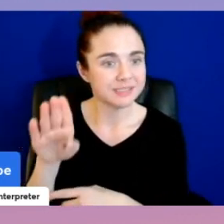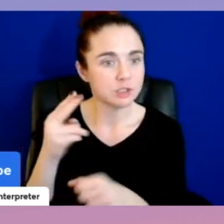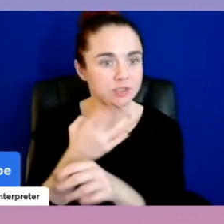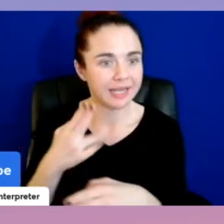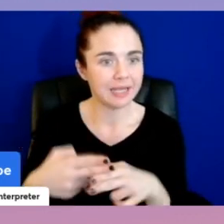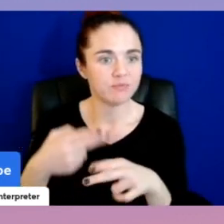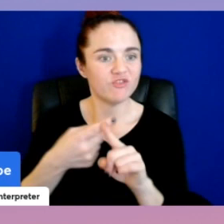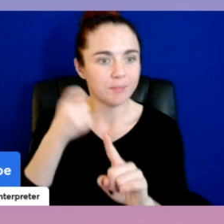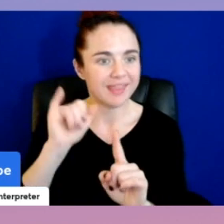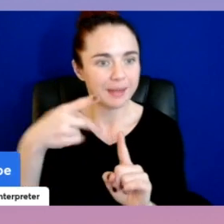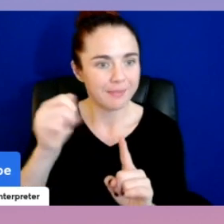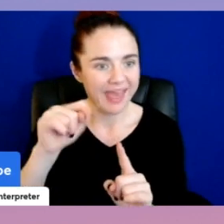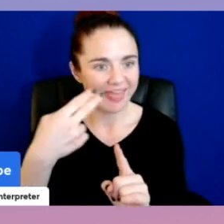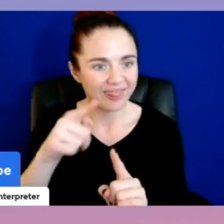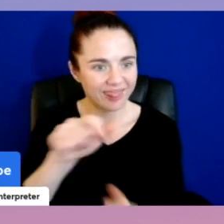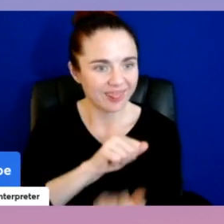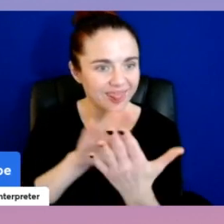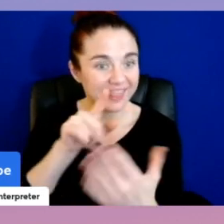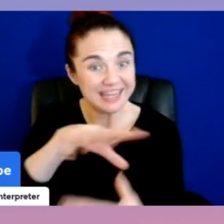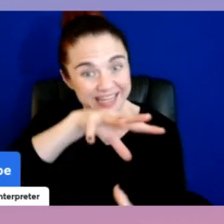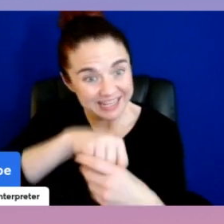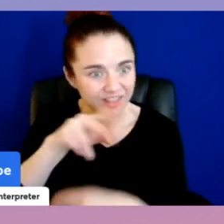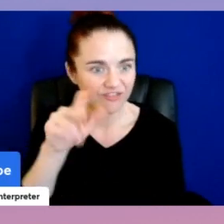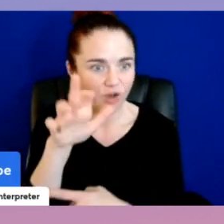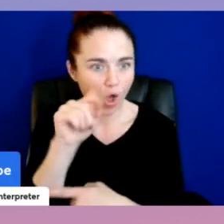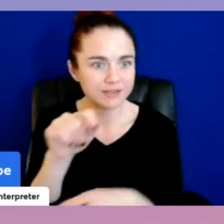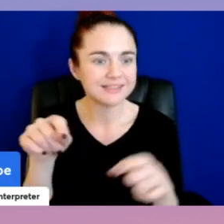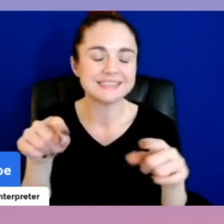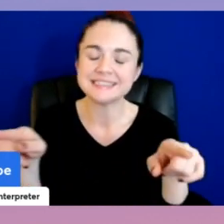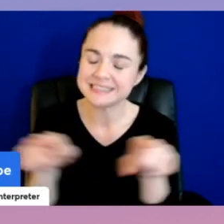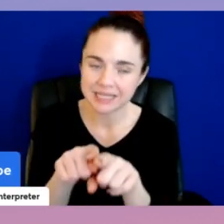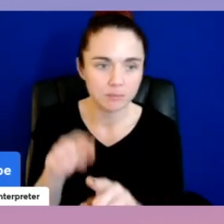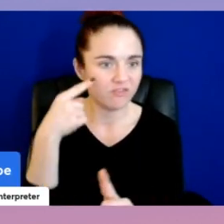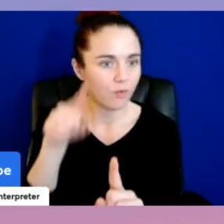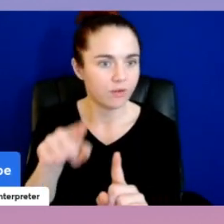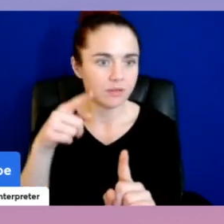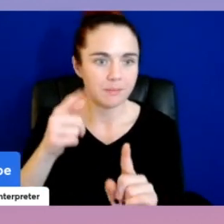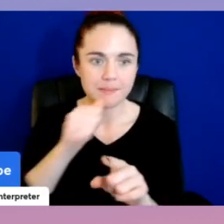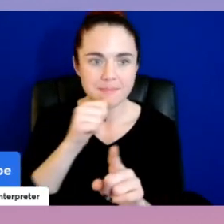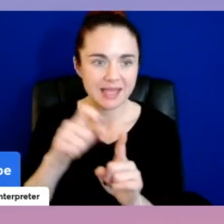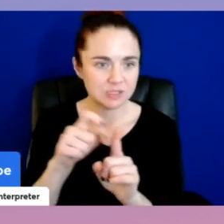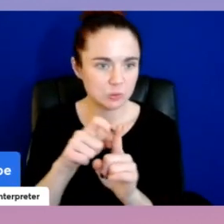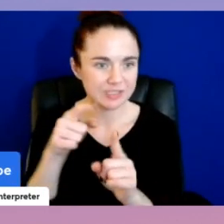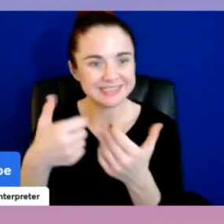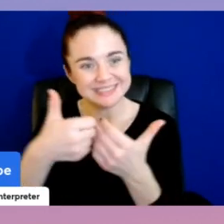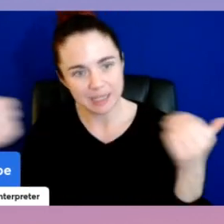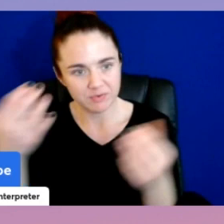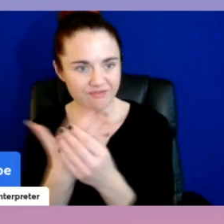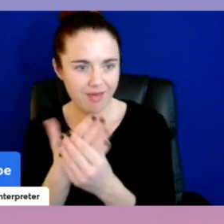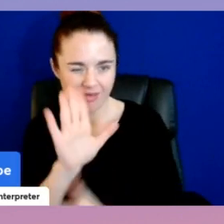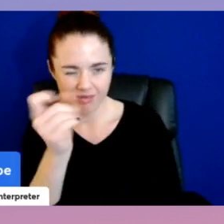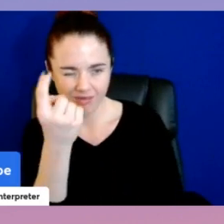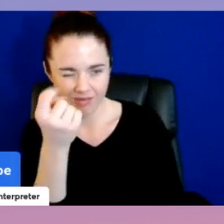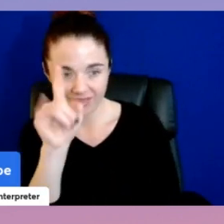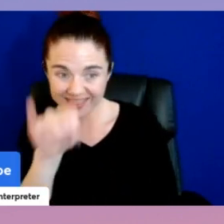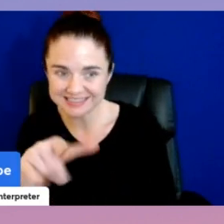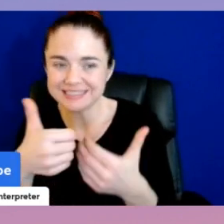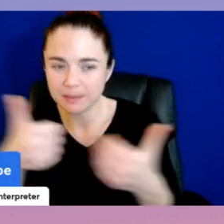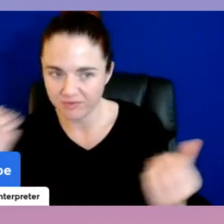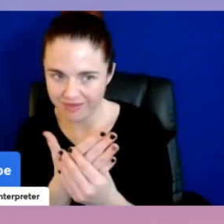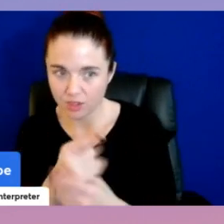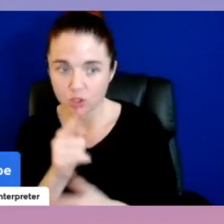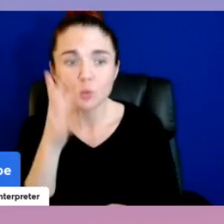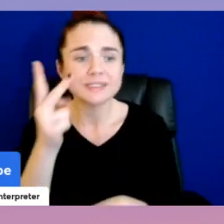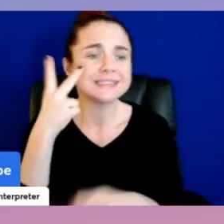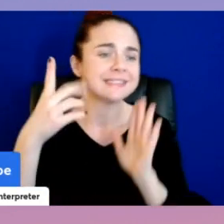this path inside of Vault, and also doing the same thing for the password in a separate file. So we'll see this inside